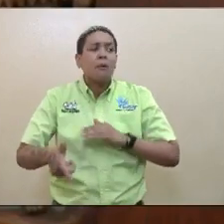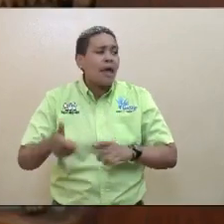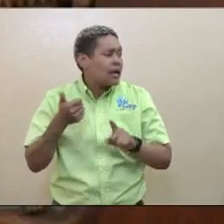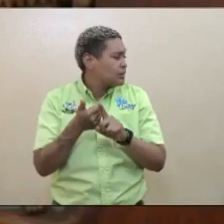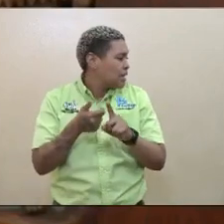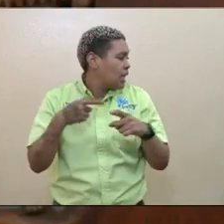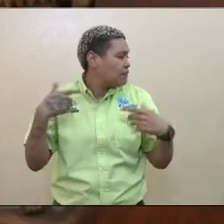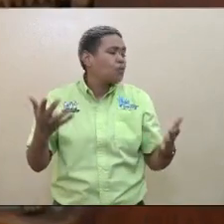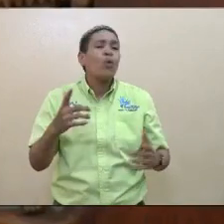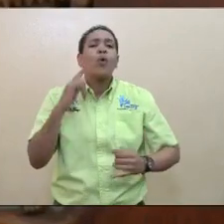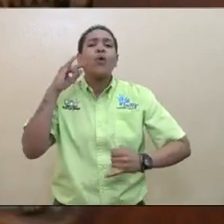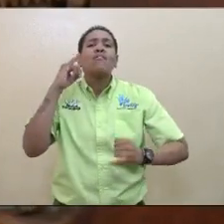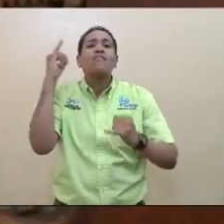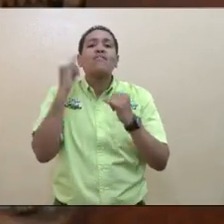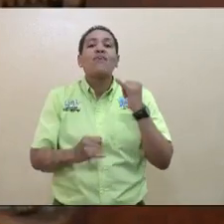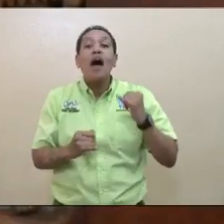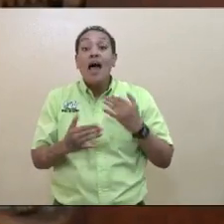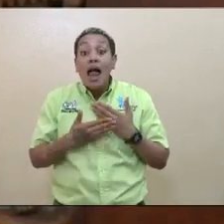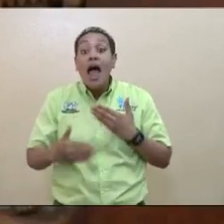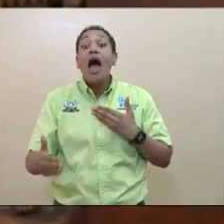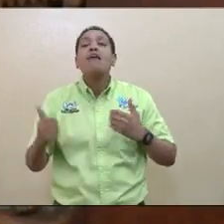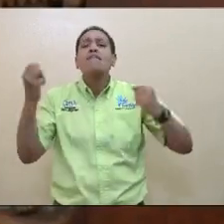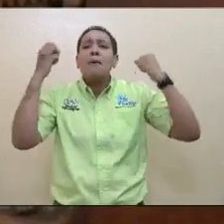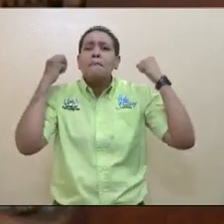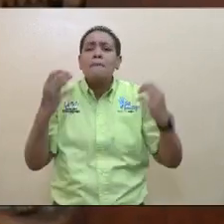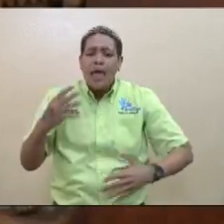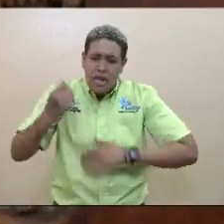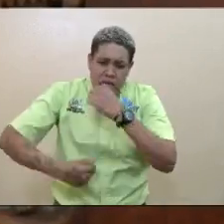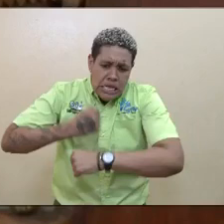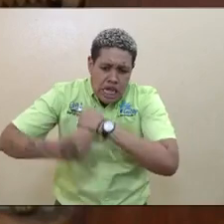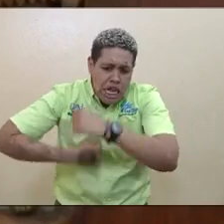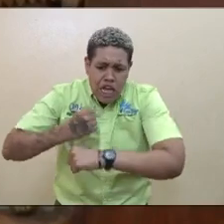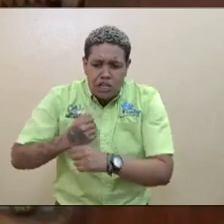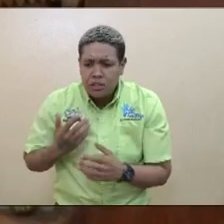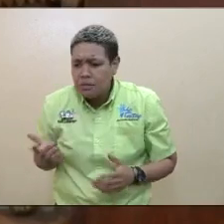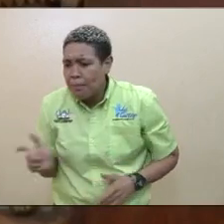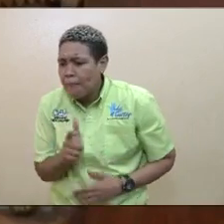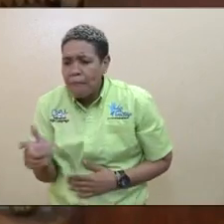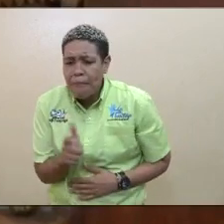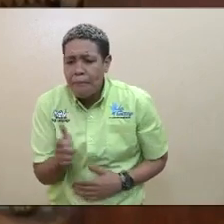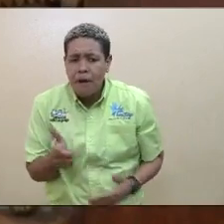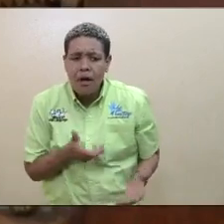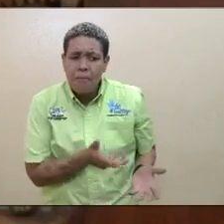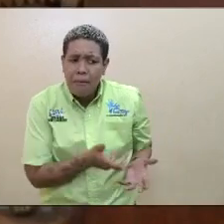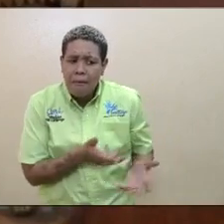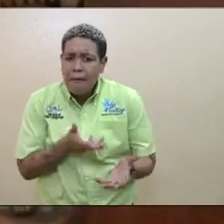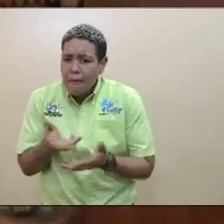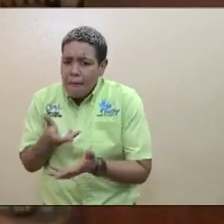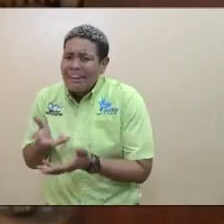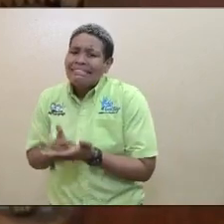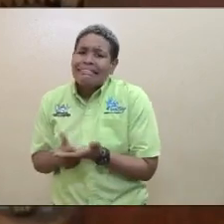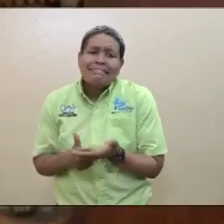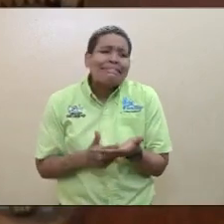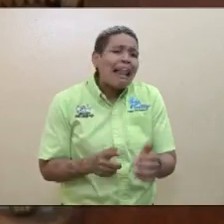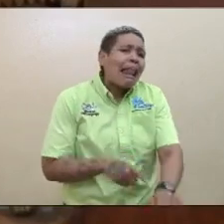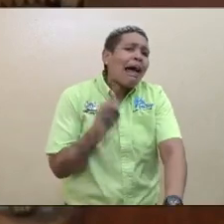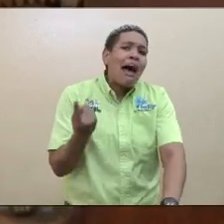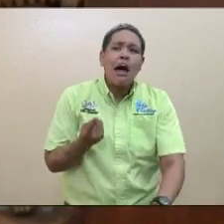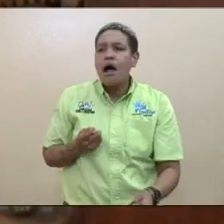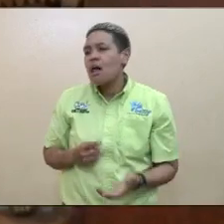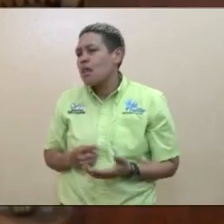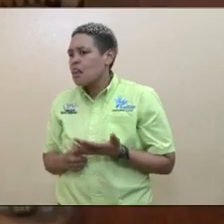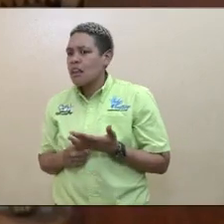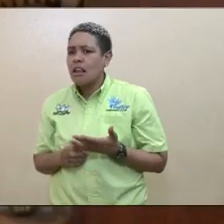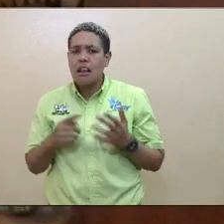to finally, after many decades of discussion, make a determination